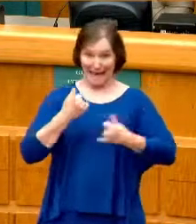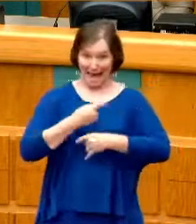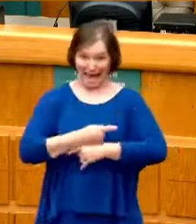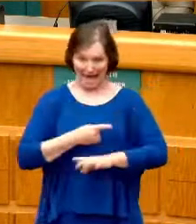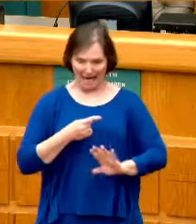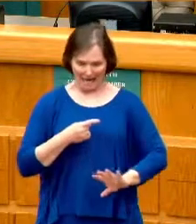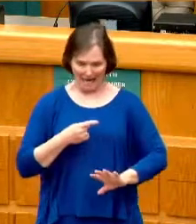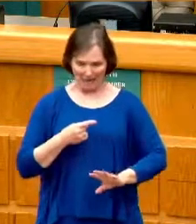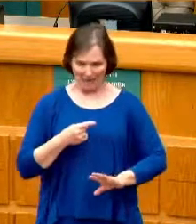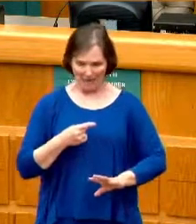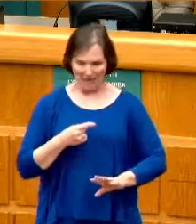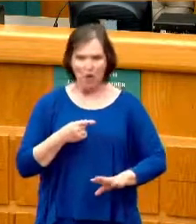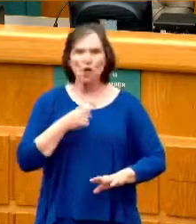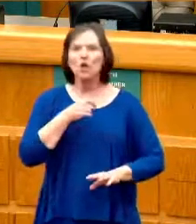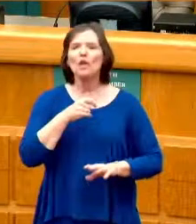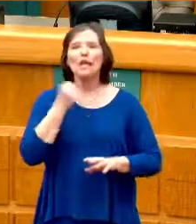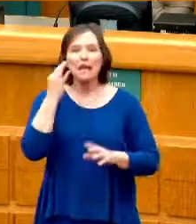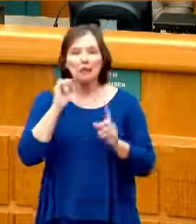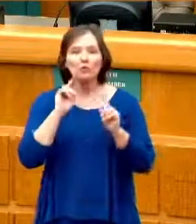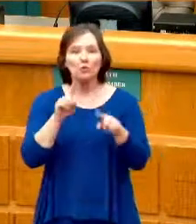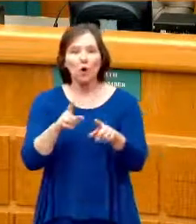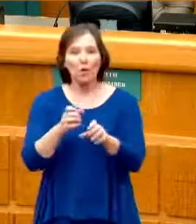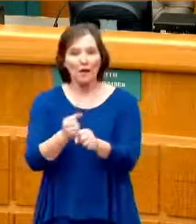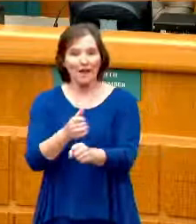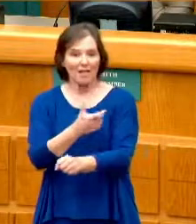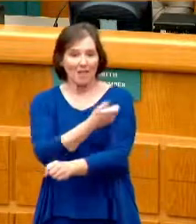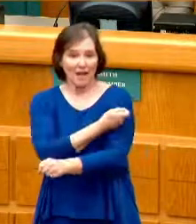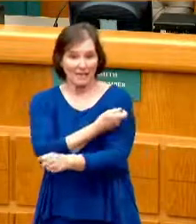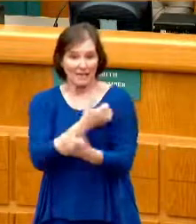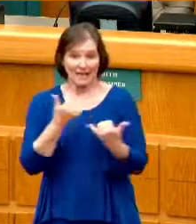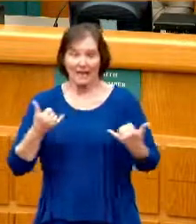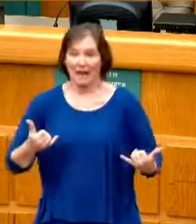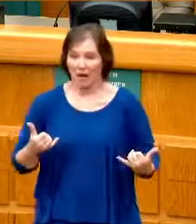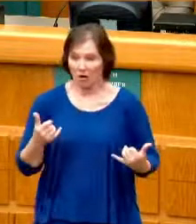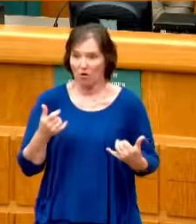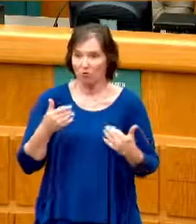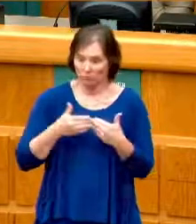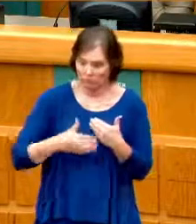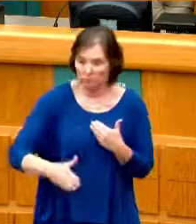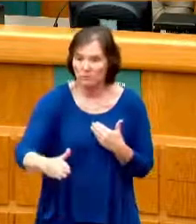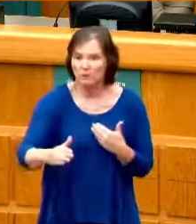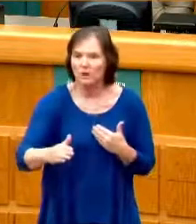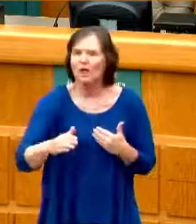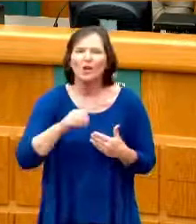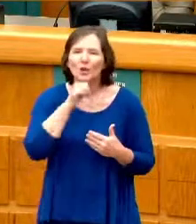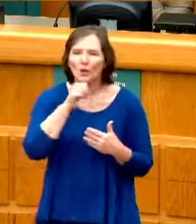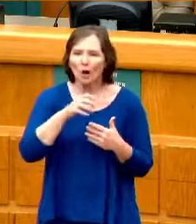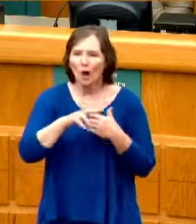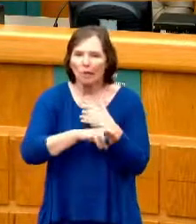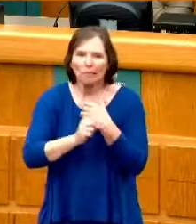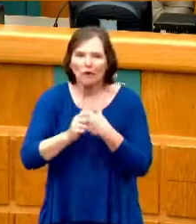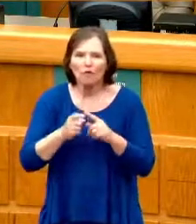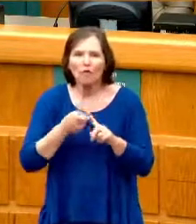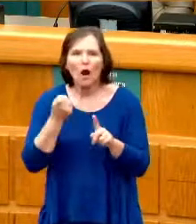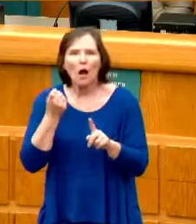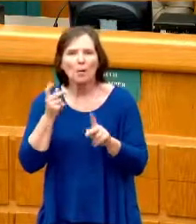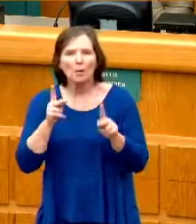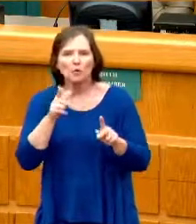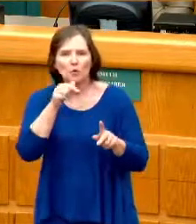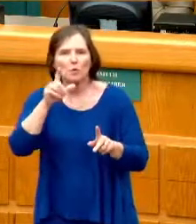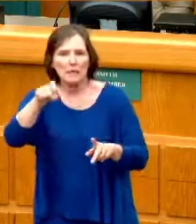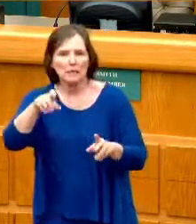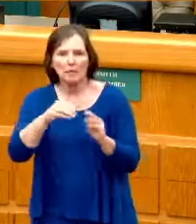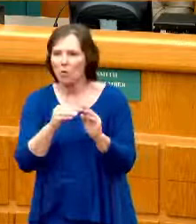aren't taking vaccine away from anybody who needs it more. It's not just your turn. We need